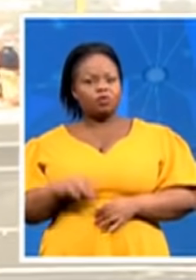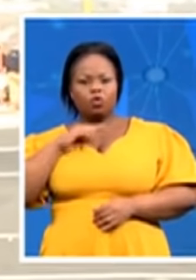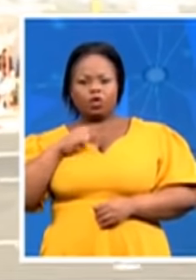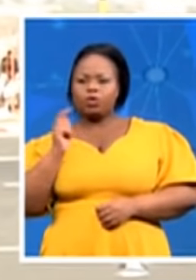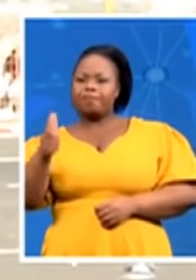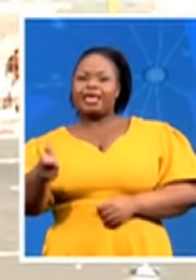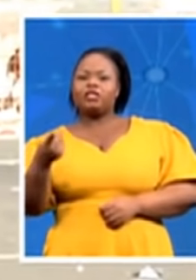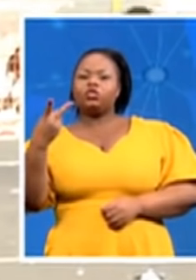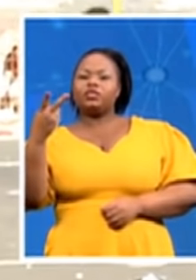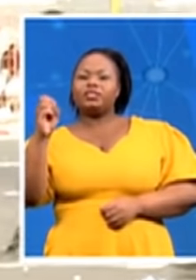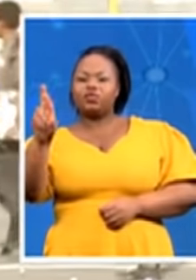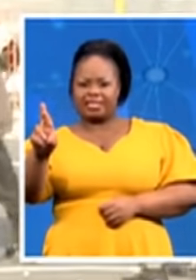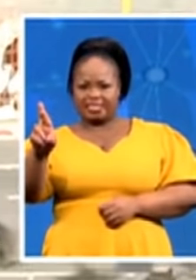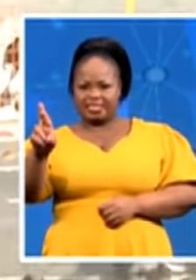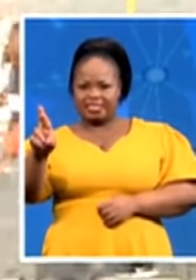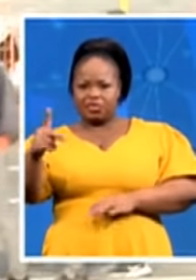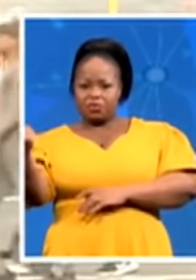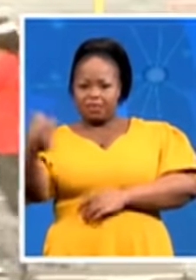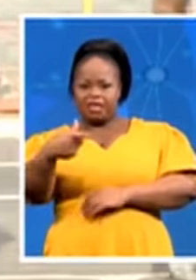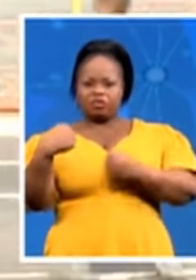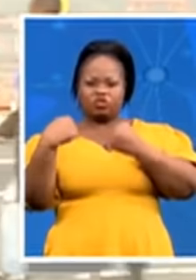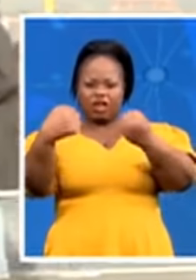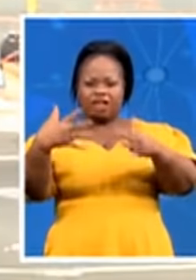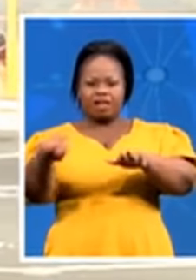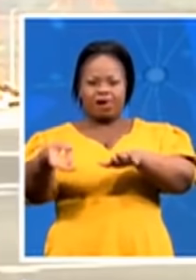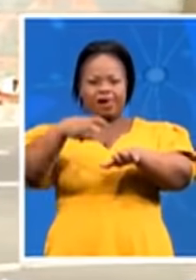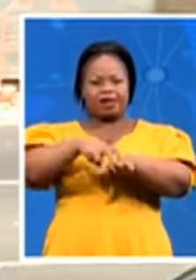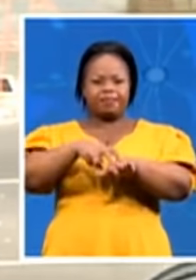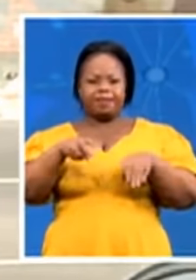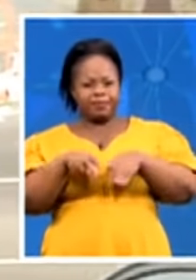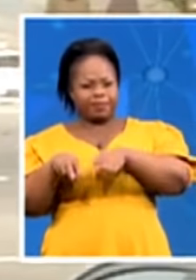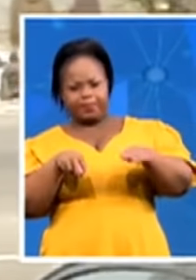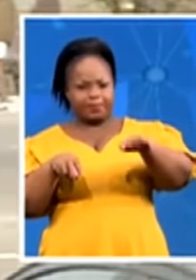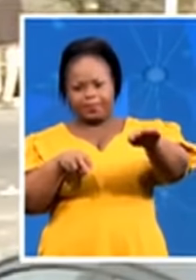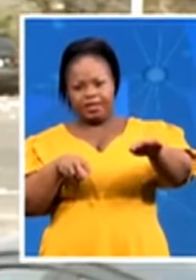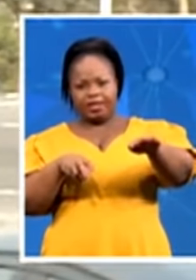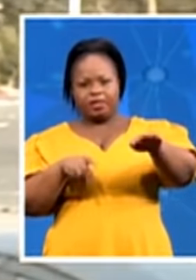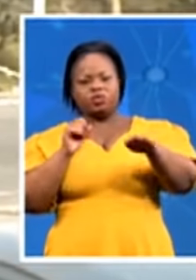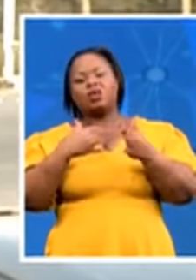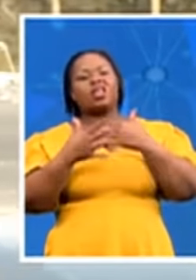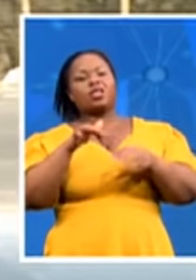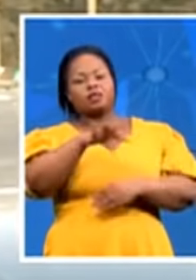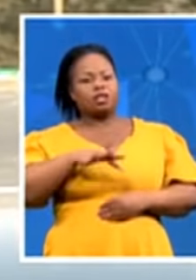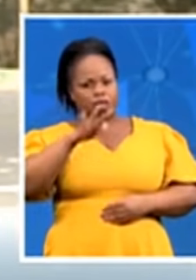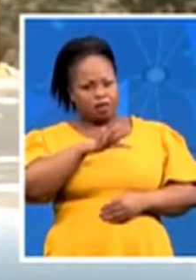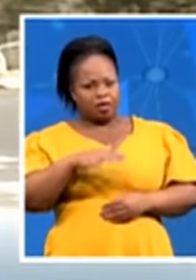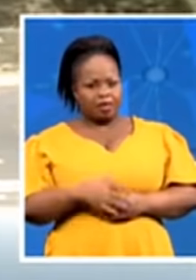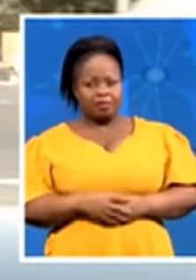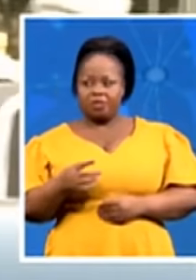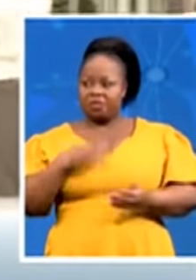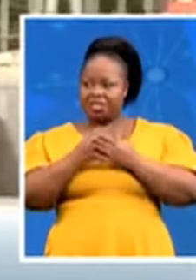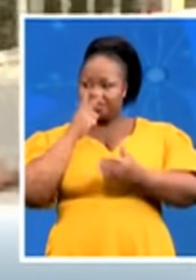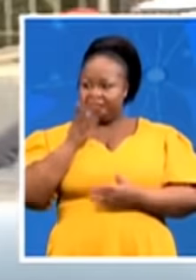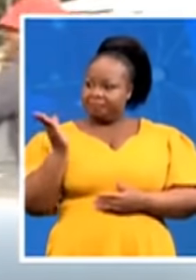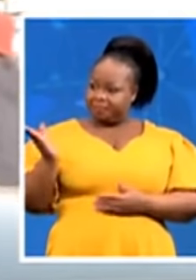particular driver who will then take you or ferry you to wherever you want to go. As you can see right now, their trolley being dragged